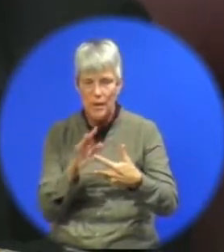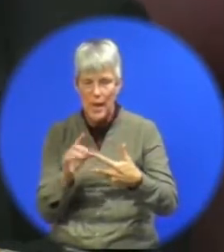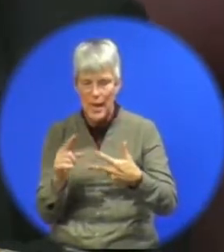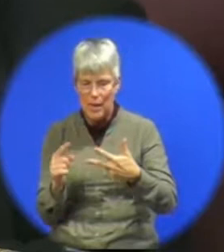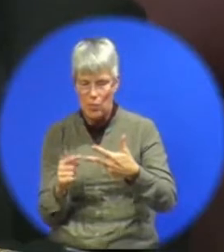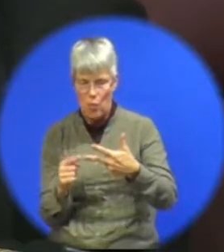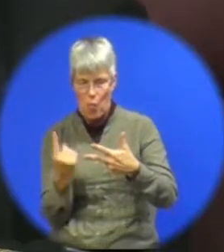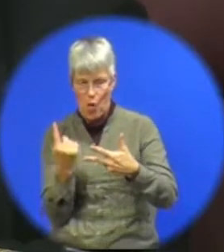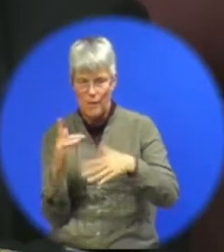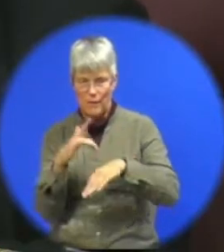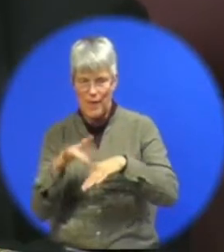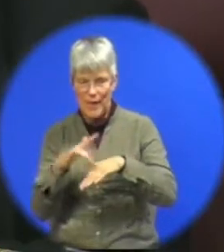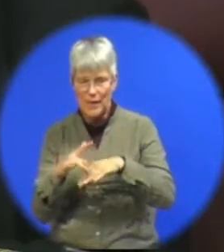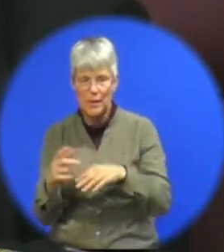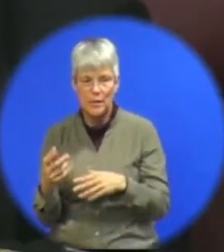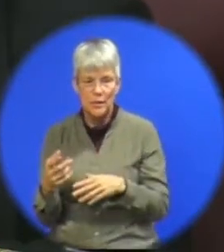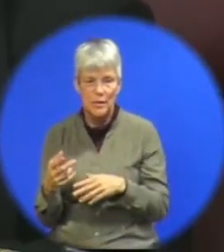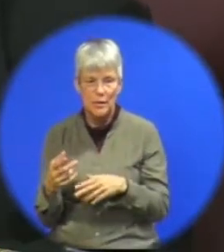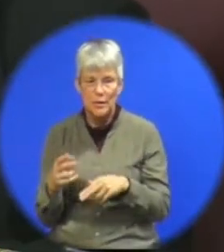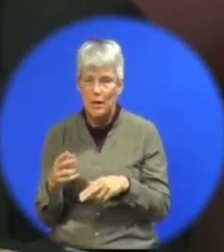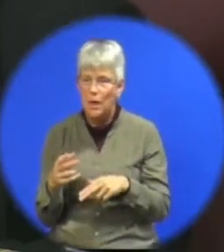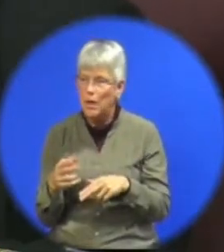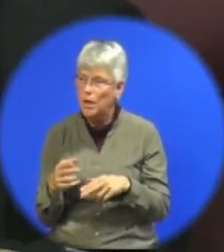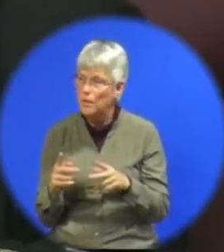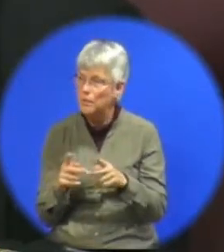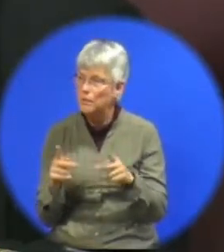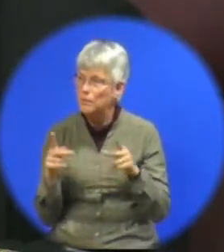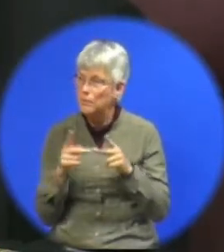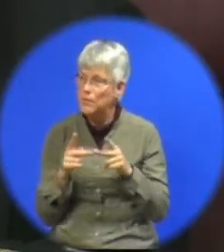Authority. Anything else to come before the council?